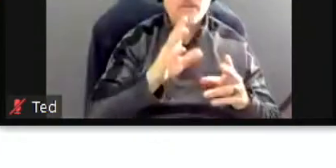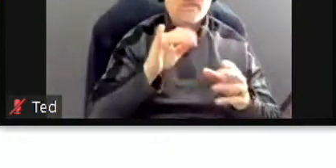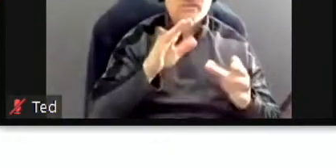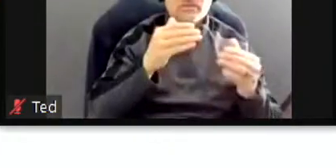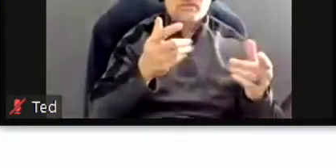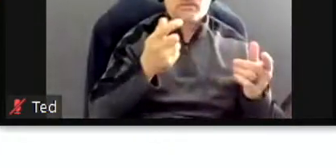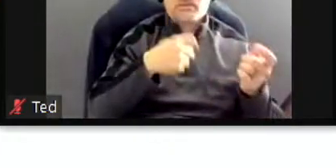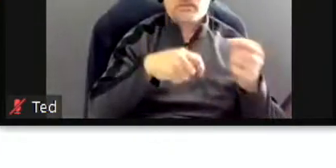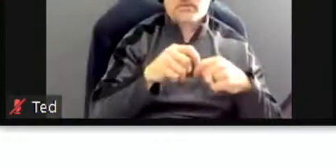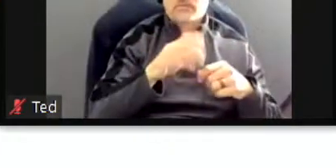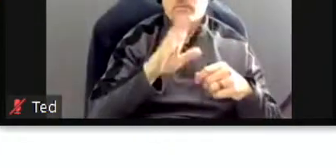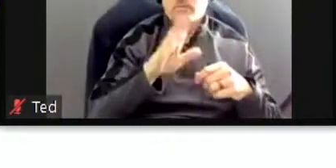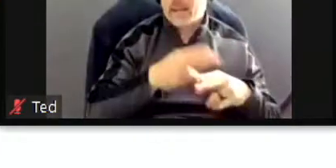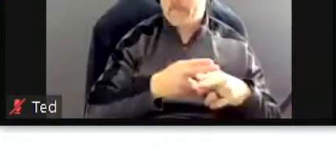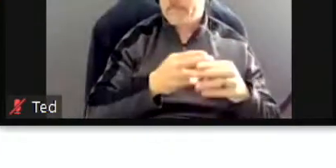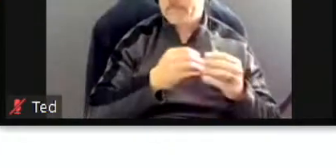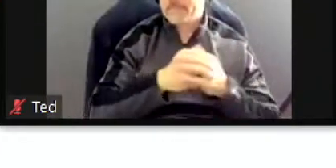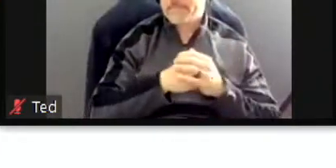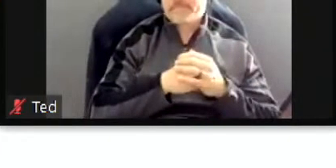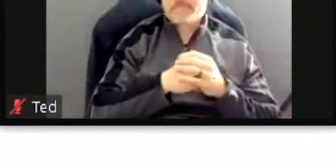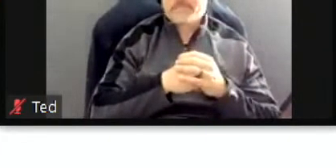your actual name.